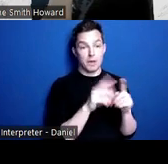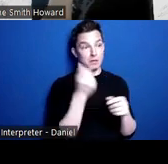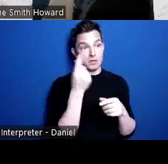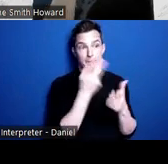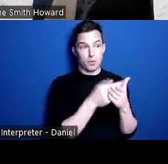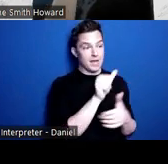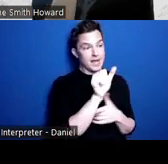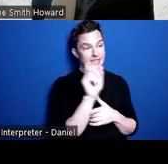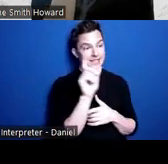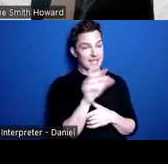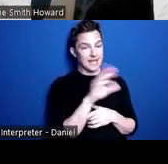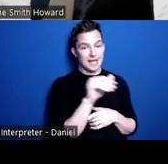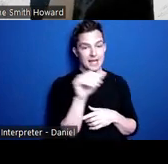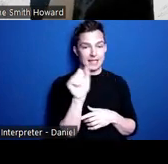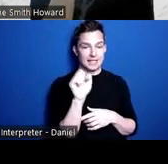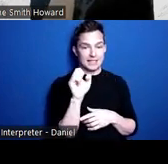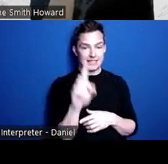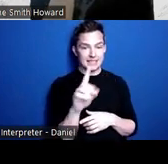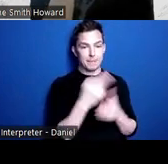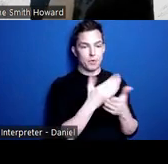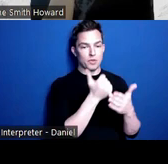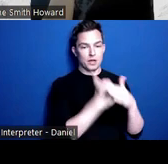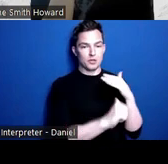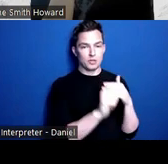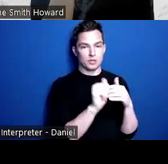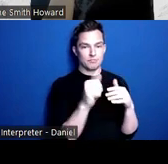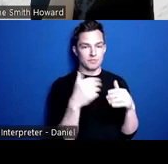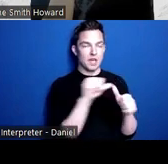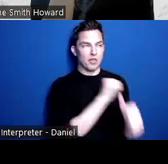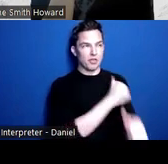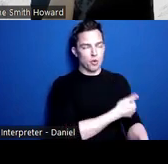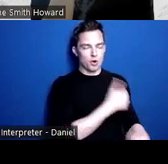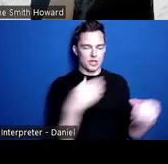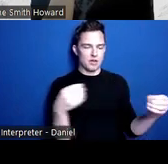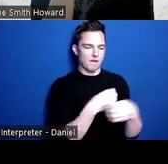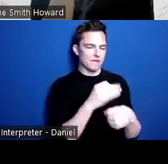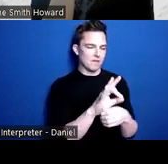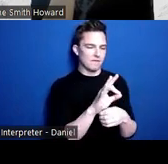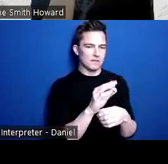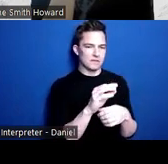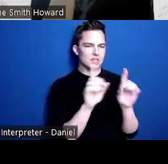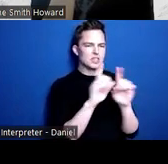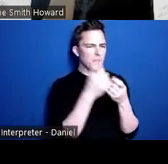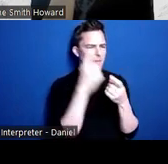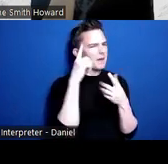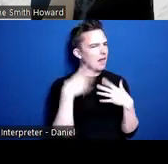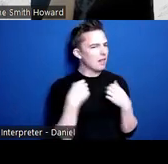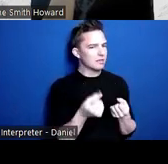and SED, are both under the auspices or the authority of our Department of Mental Health,